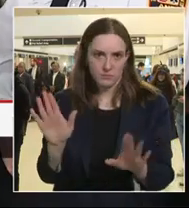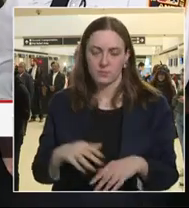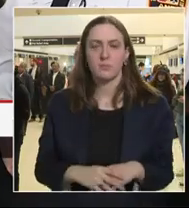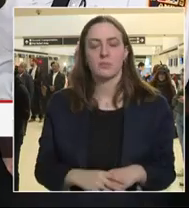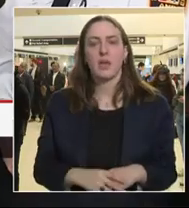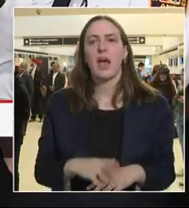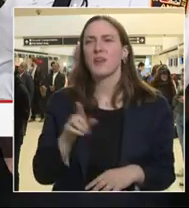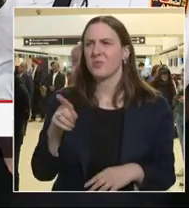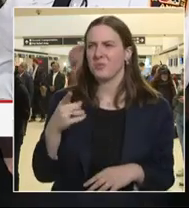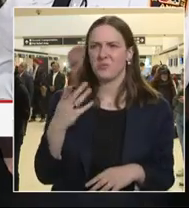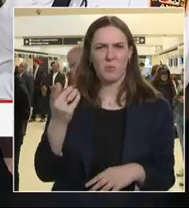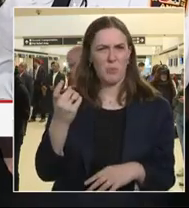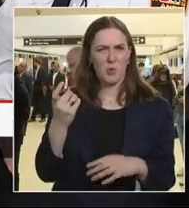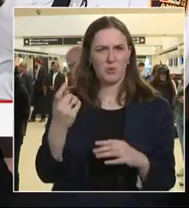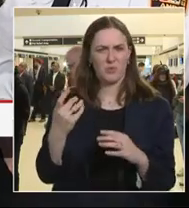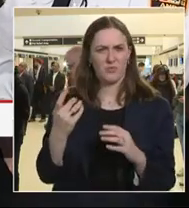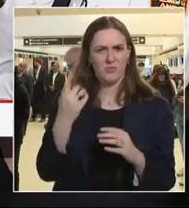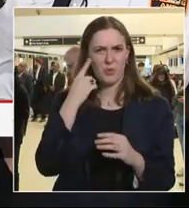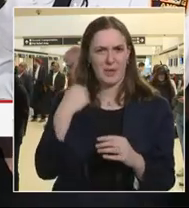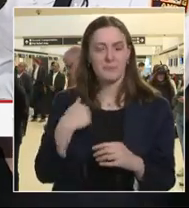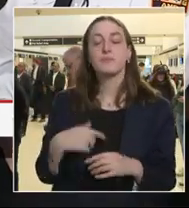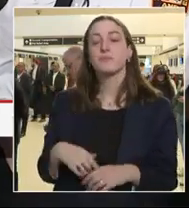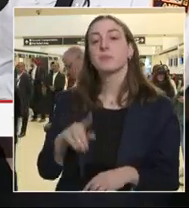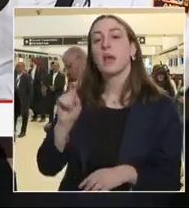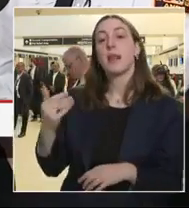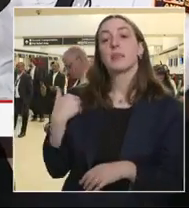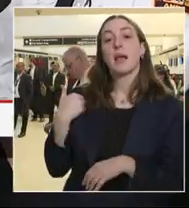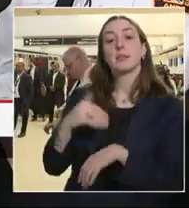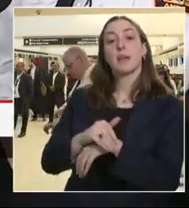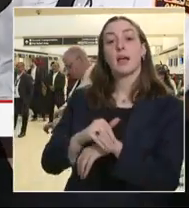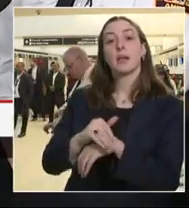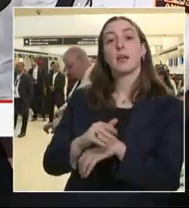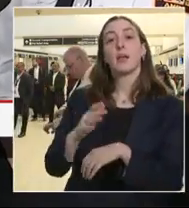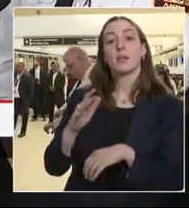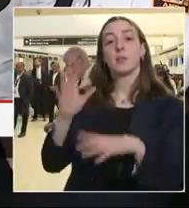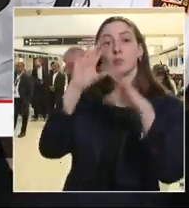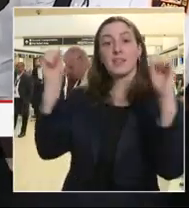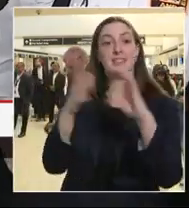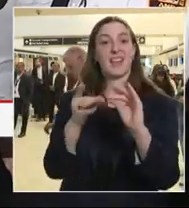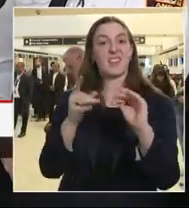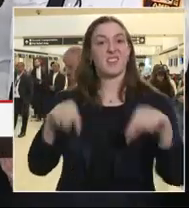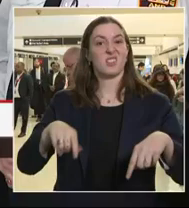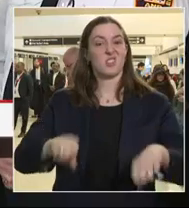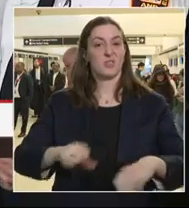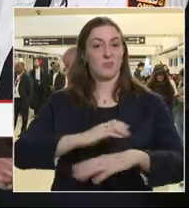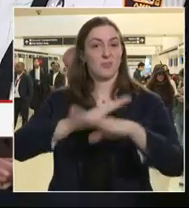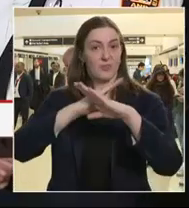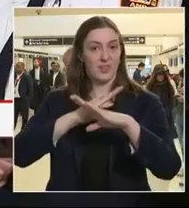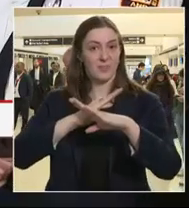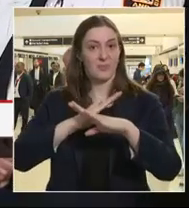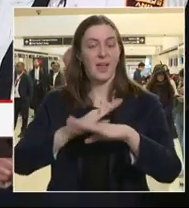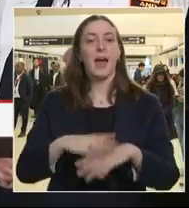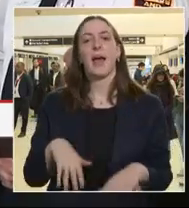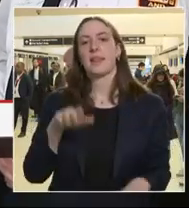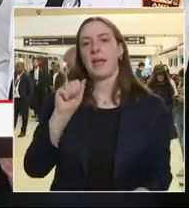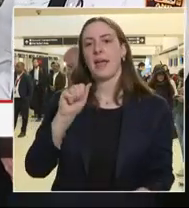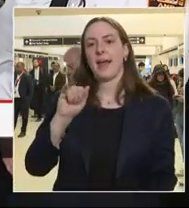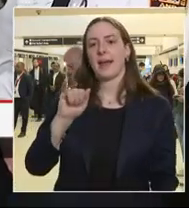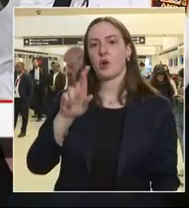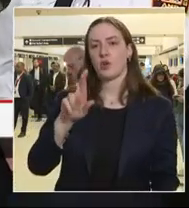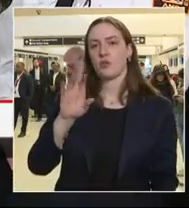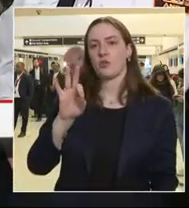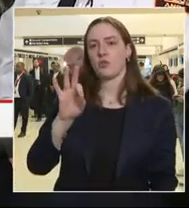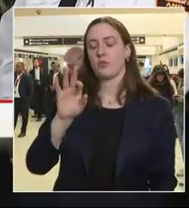another question for me that was? Last night, the president had said that this could be prevented, and also that air traffic control, questioning why they may